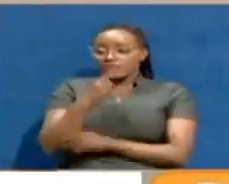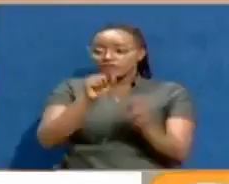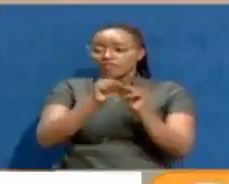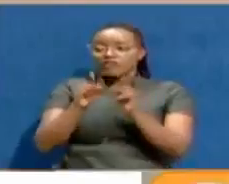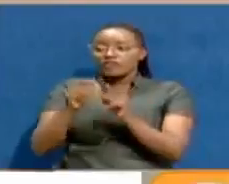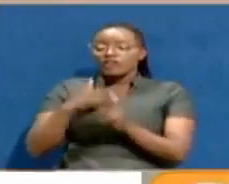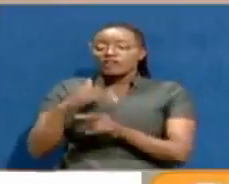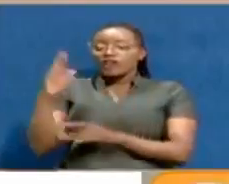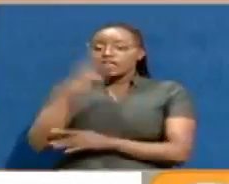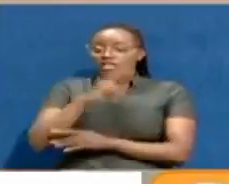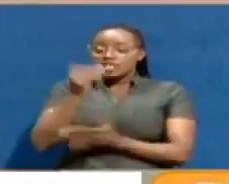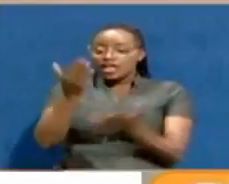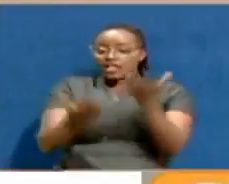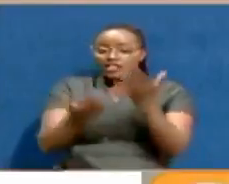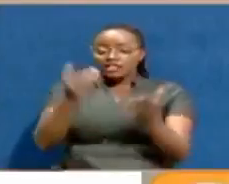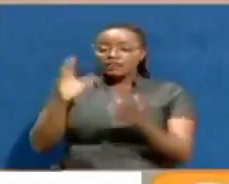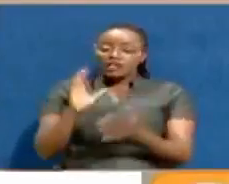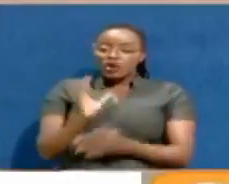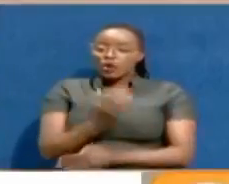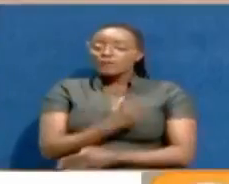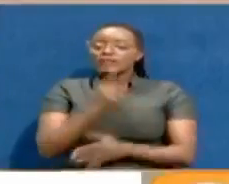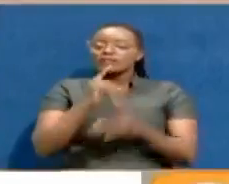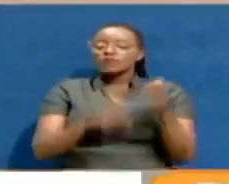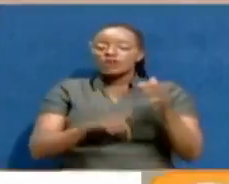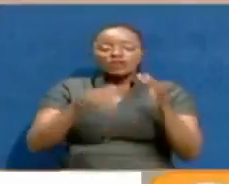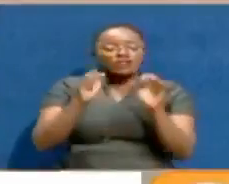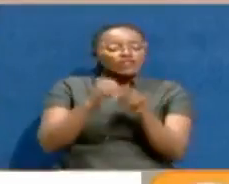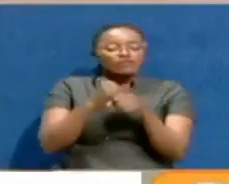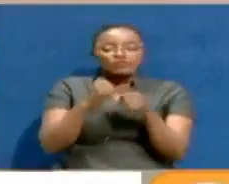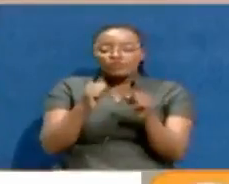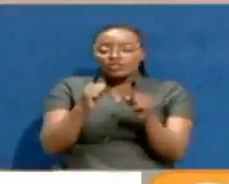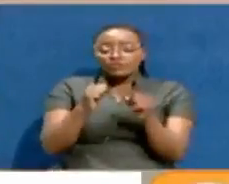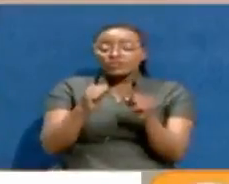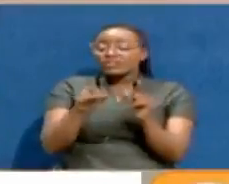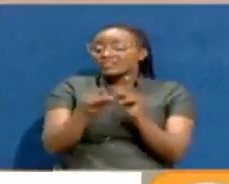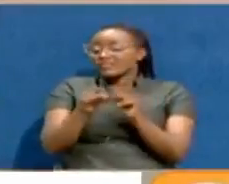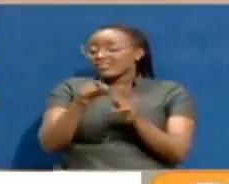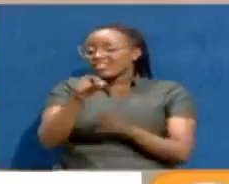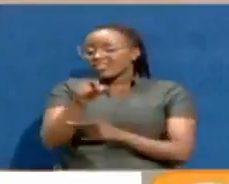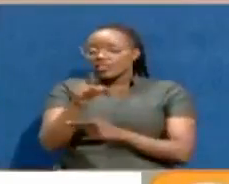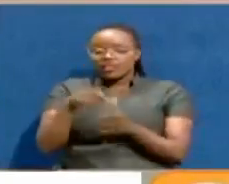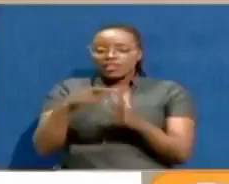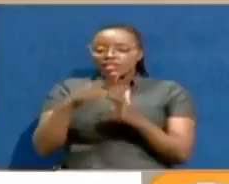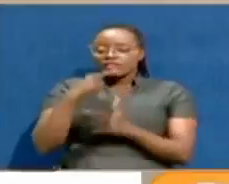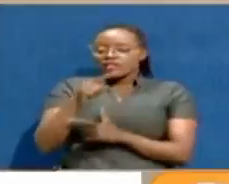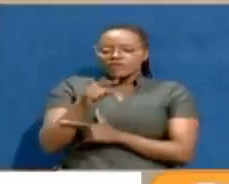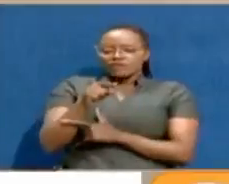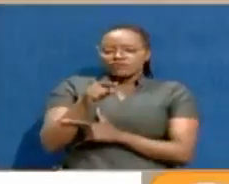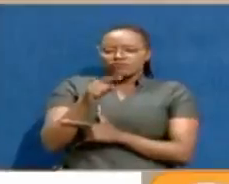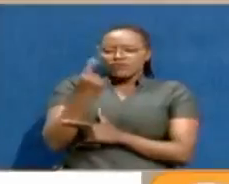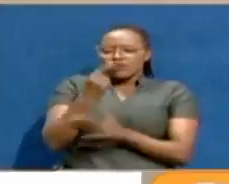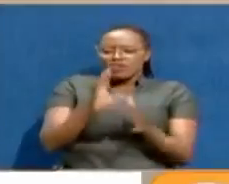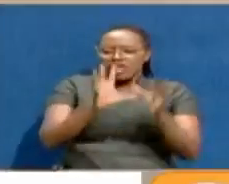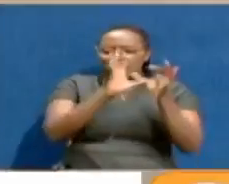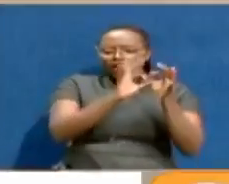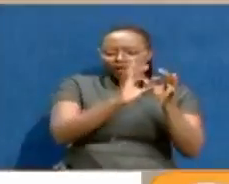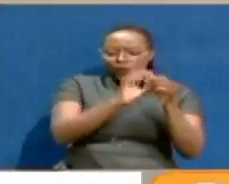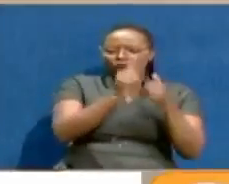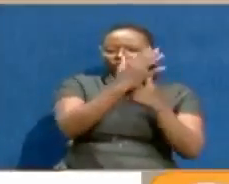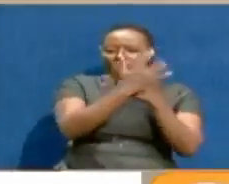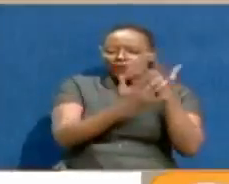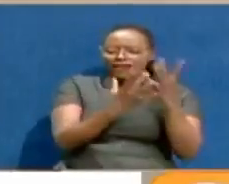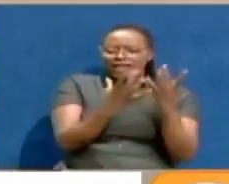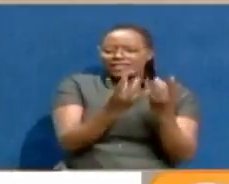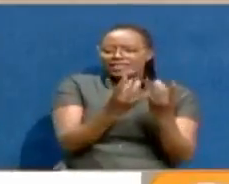Pharmacovigilance Risk Assessment Committee, however, cited they could not definitely rule out a link between